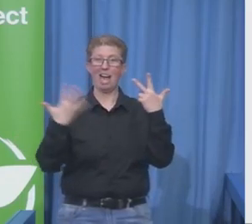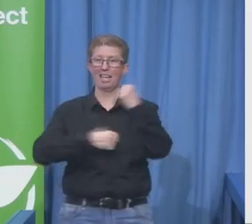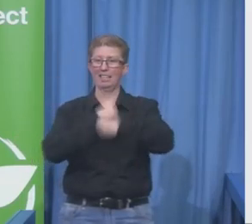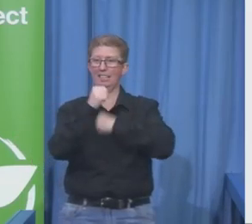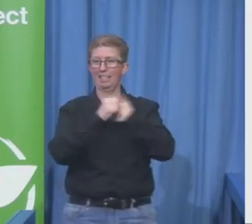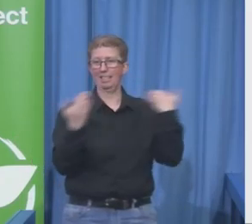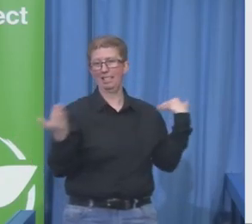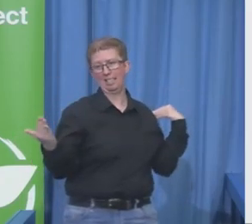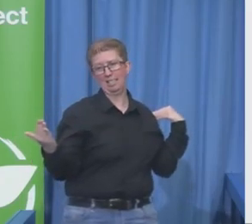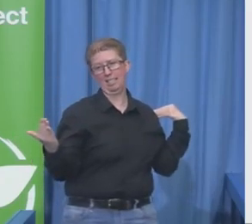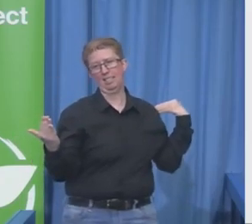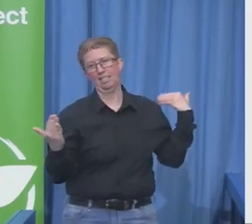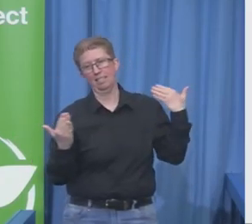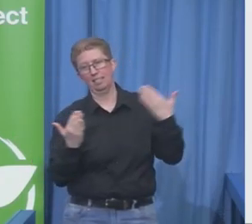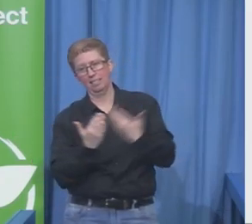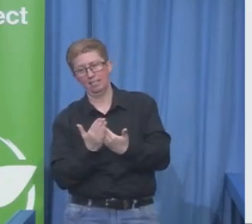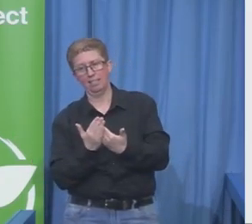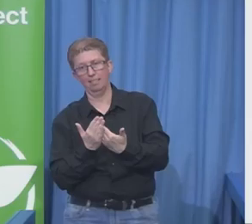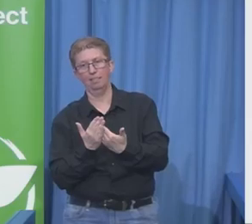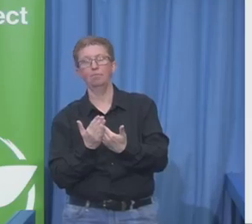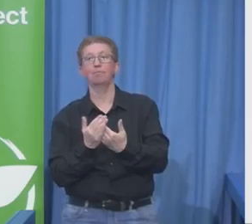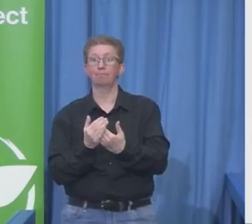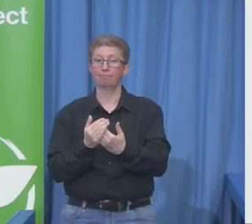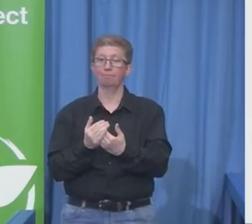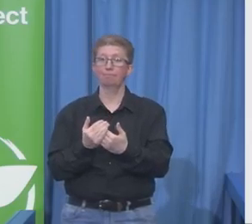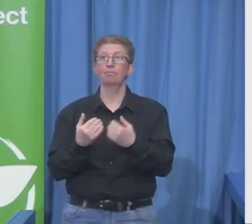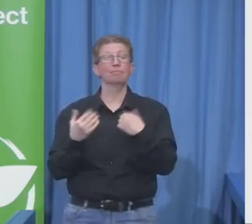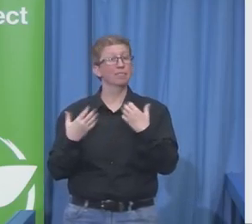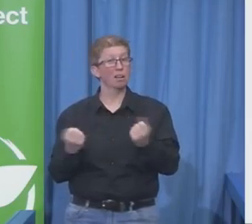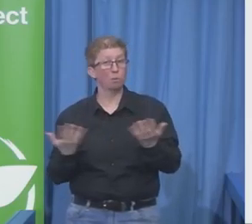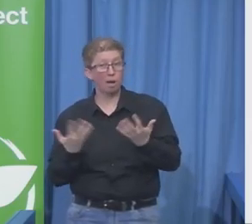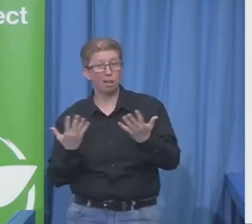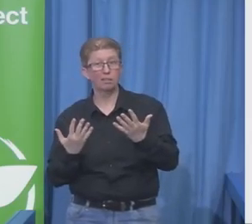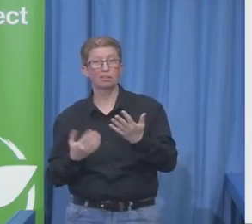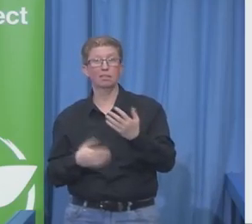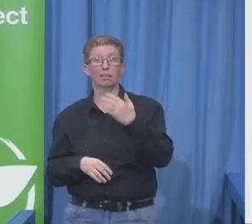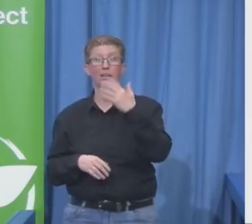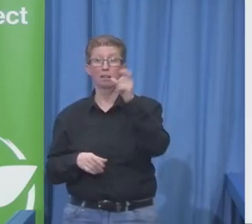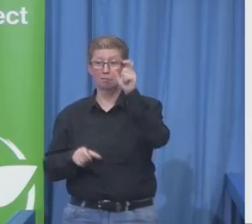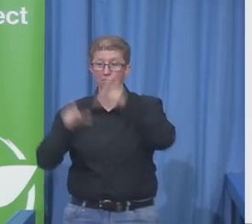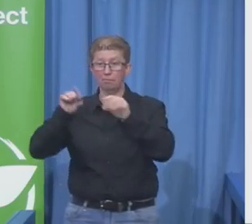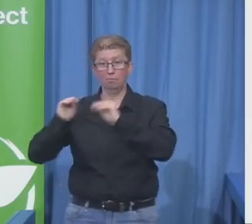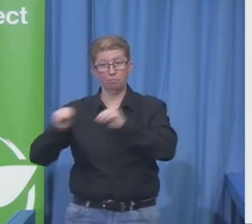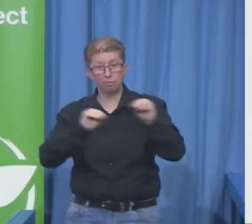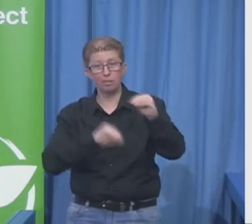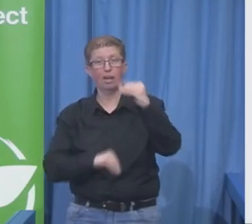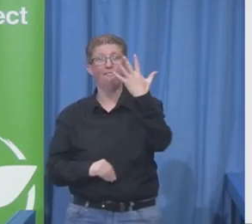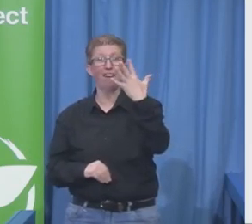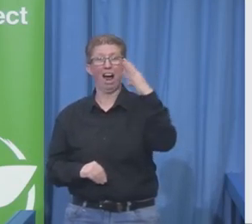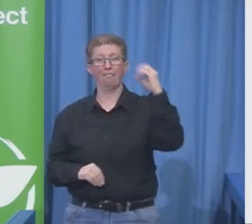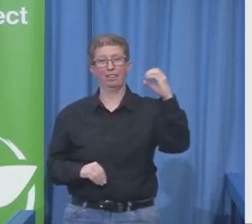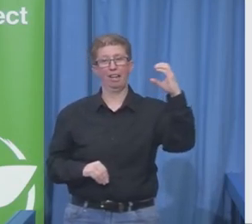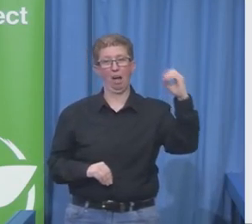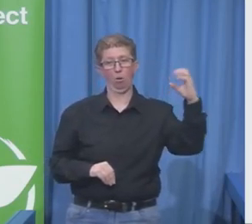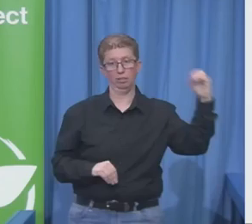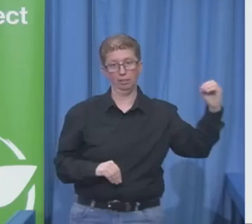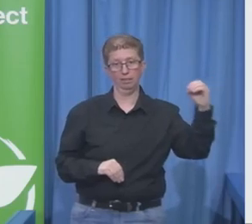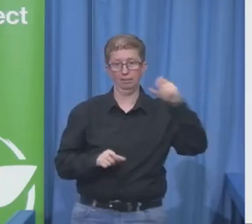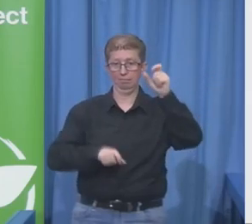5,000 people in the recruitment team and the managerial population on